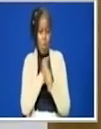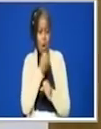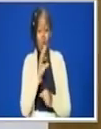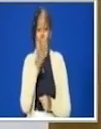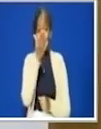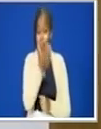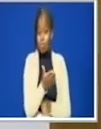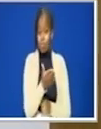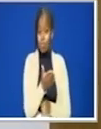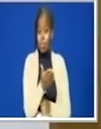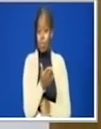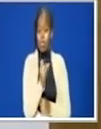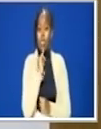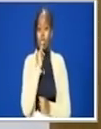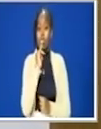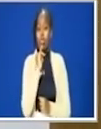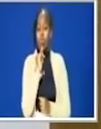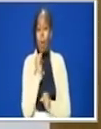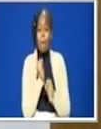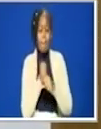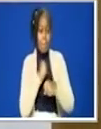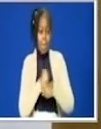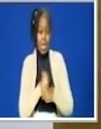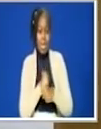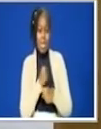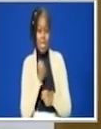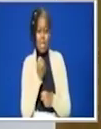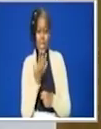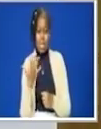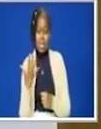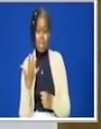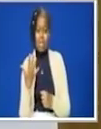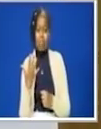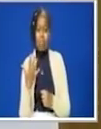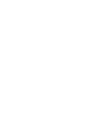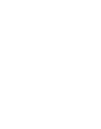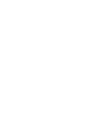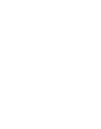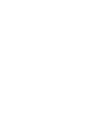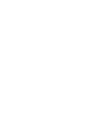convex lens is to magnify the image of the specimen.